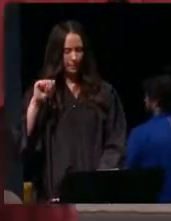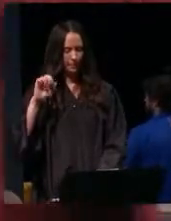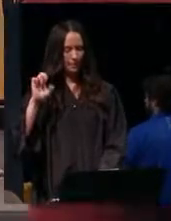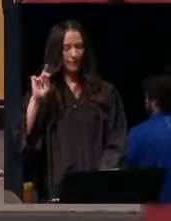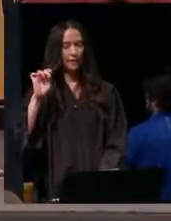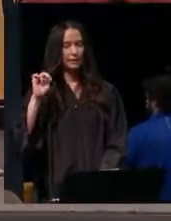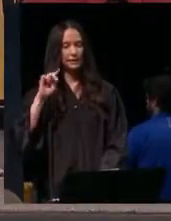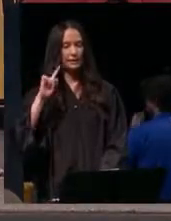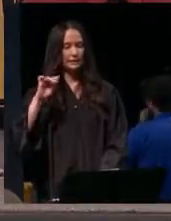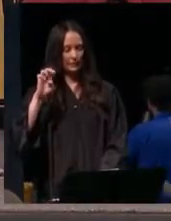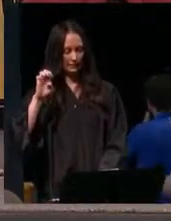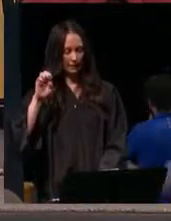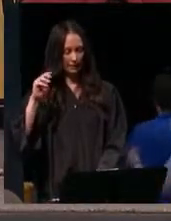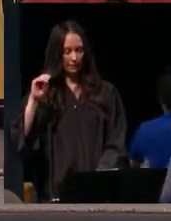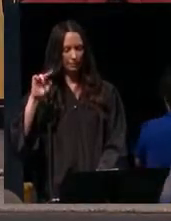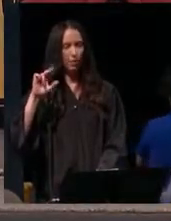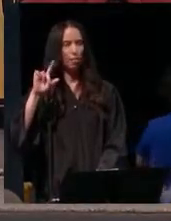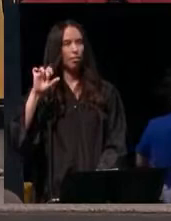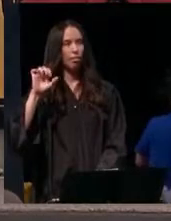Mackenzie Mullins.